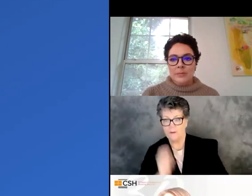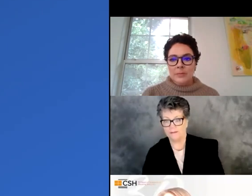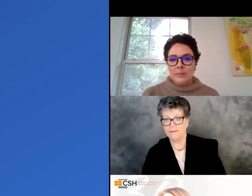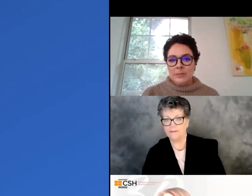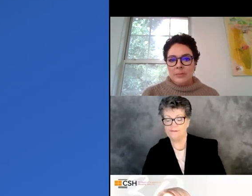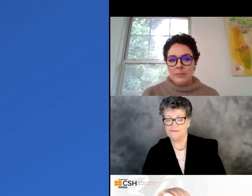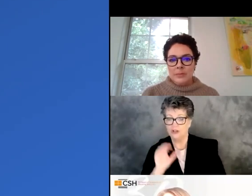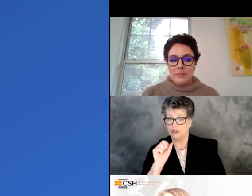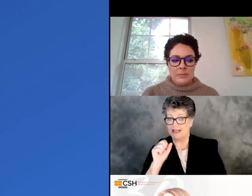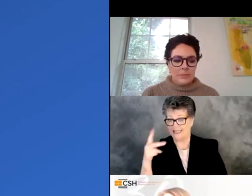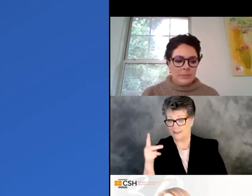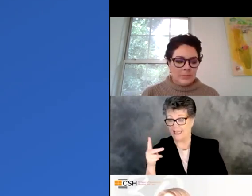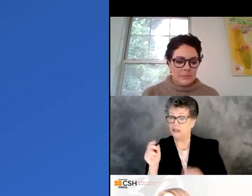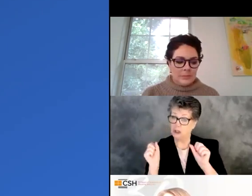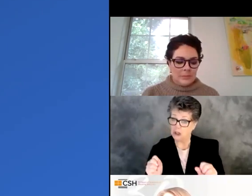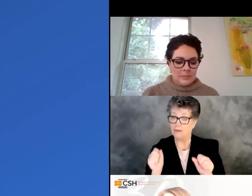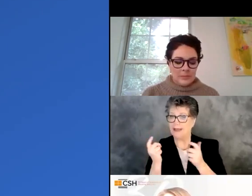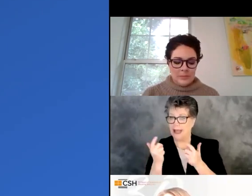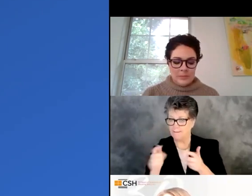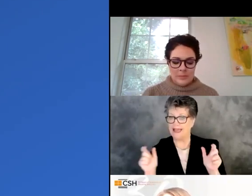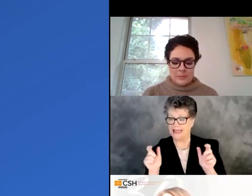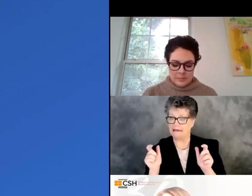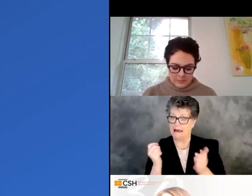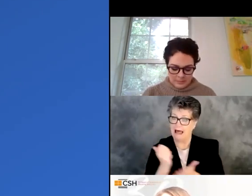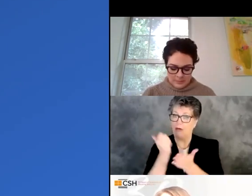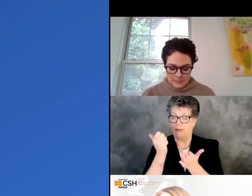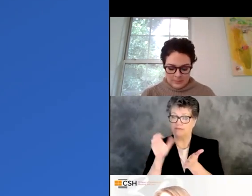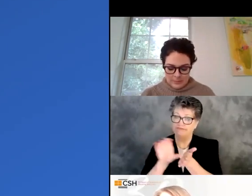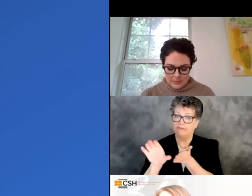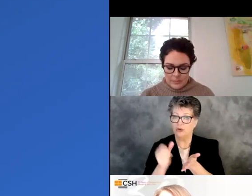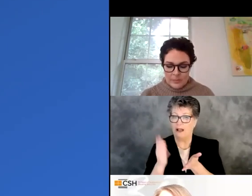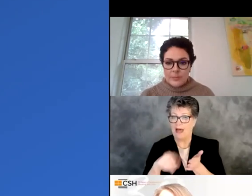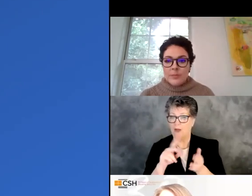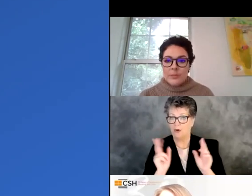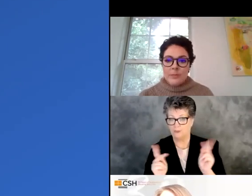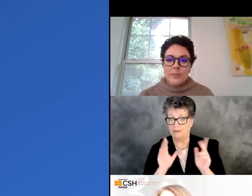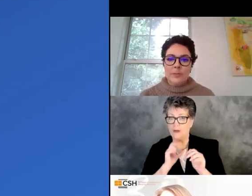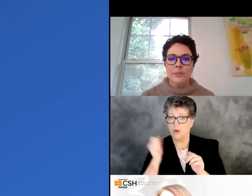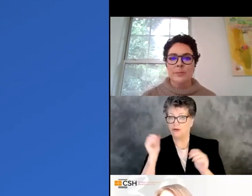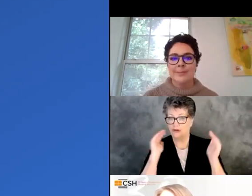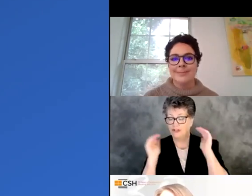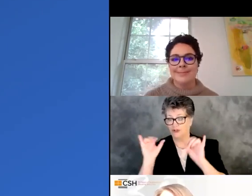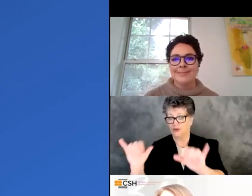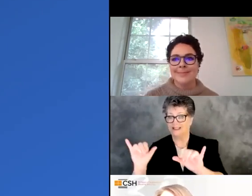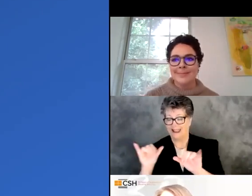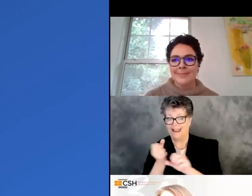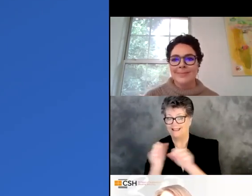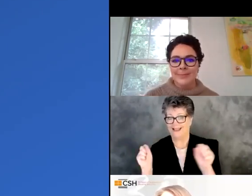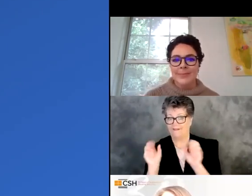the SSP could be a big help just to allow those older adults to remain stably